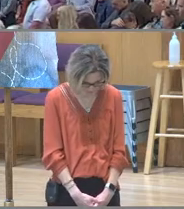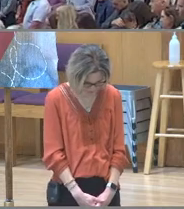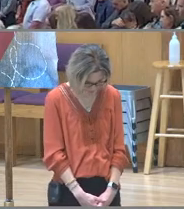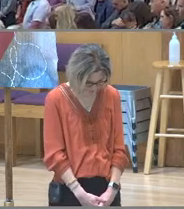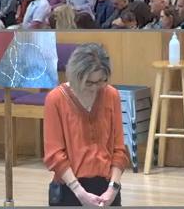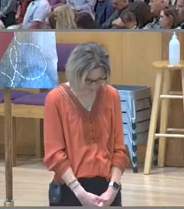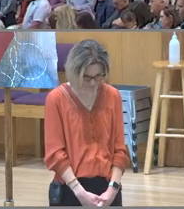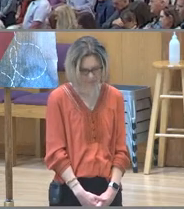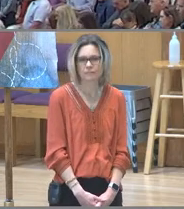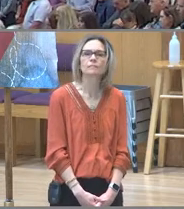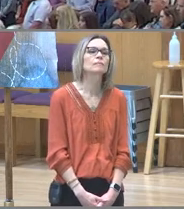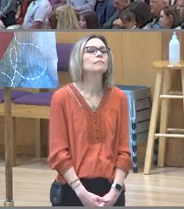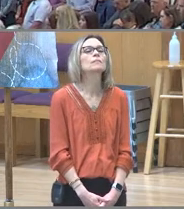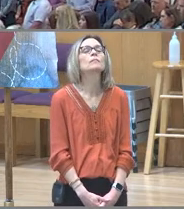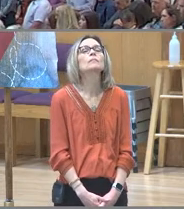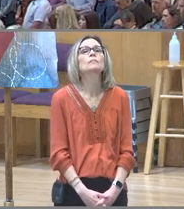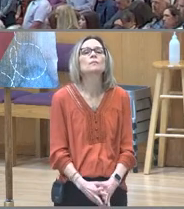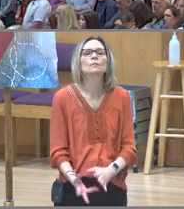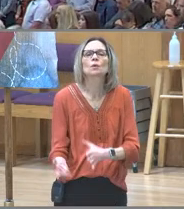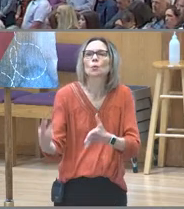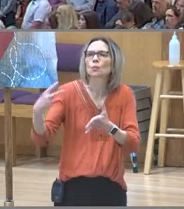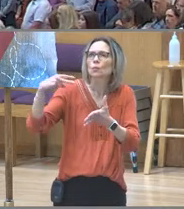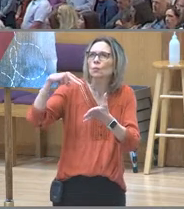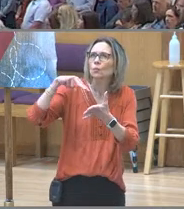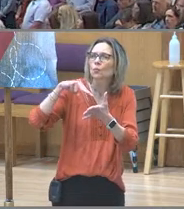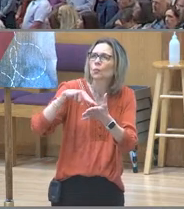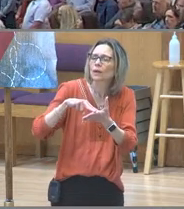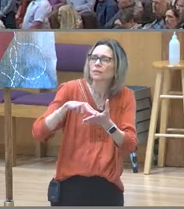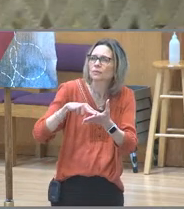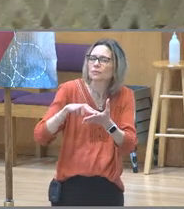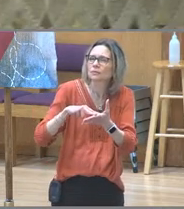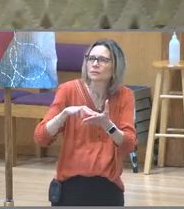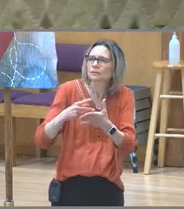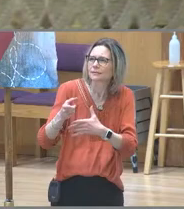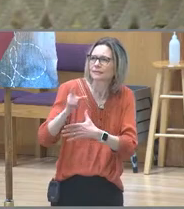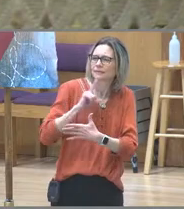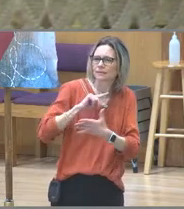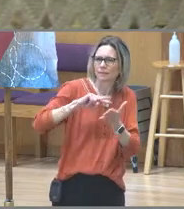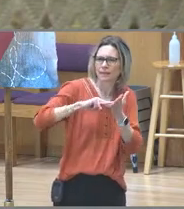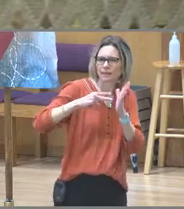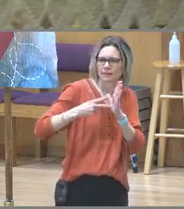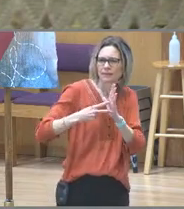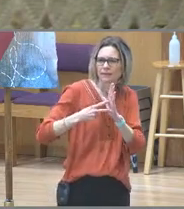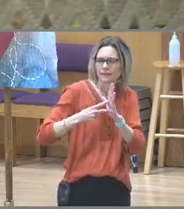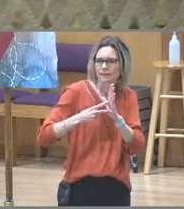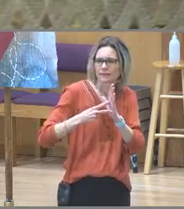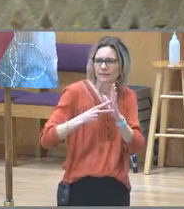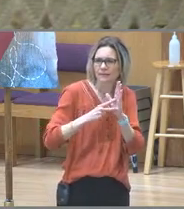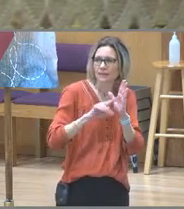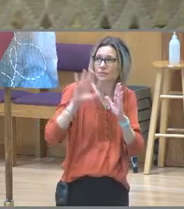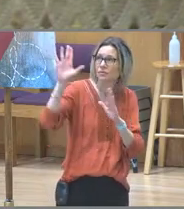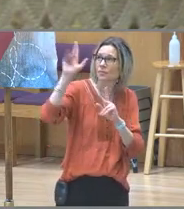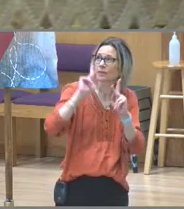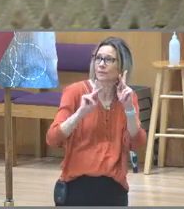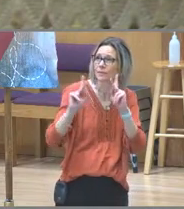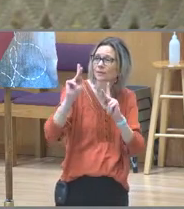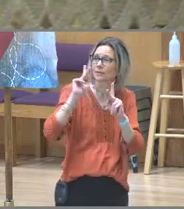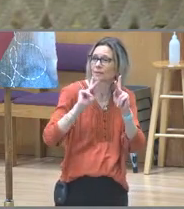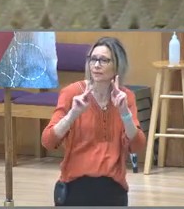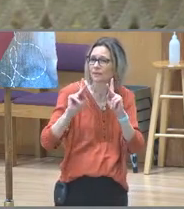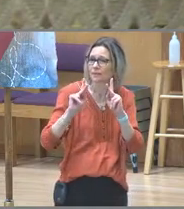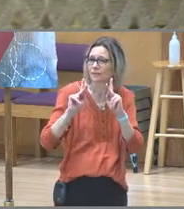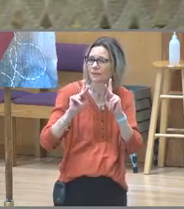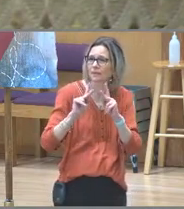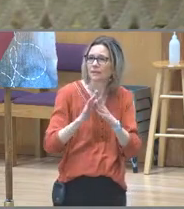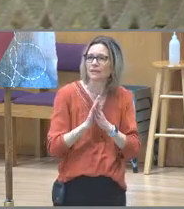Your resurrection, gracious Lord, is the force that gives us meaning as your people. It's the